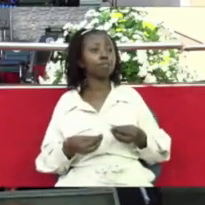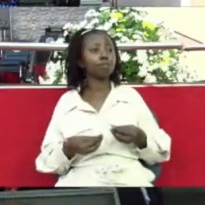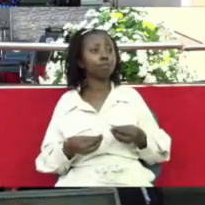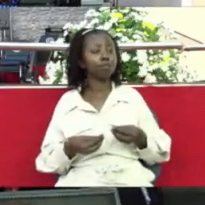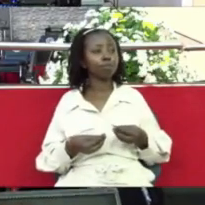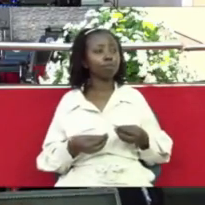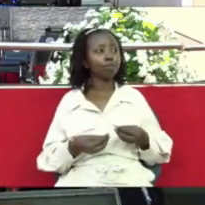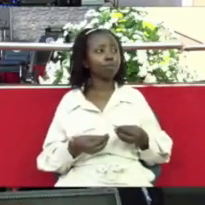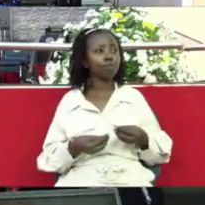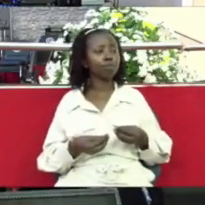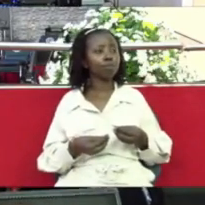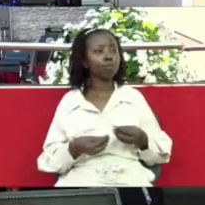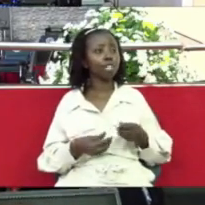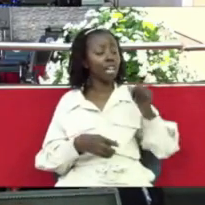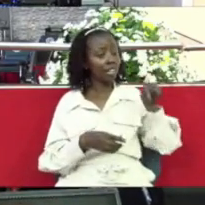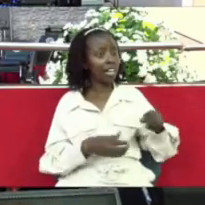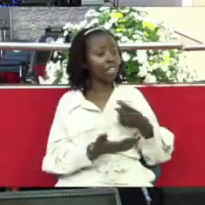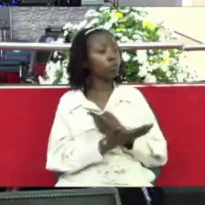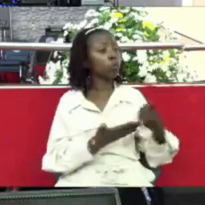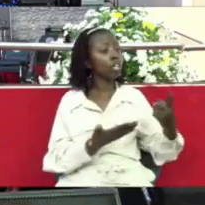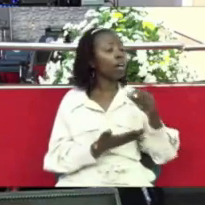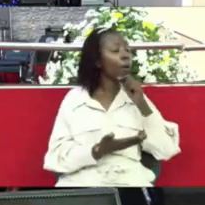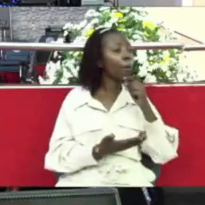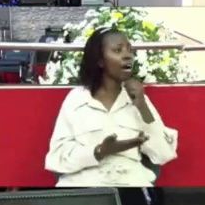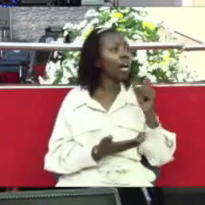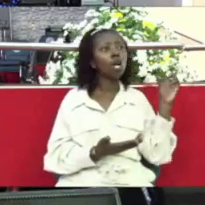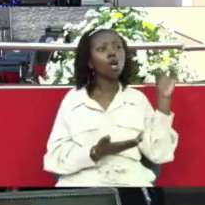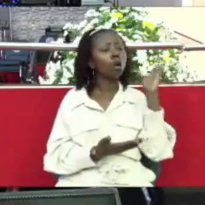That week he lost his $1 million-a-year job.